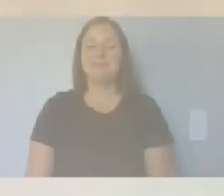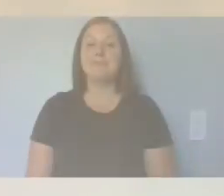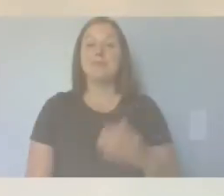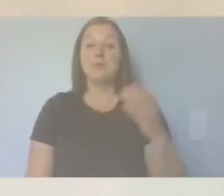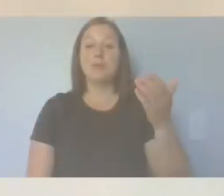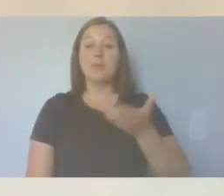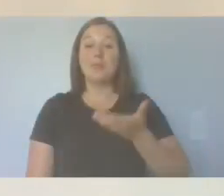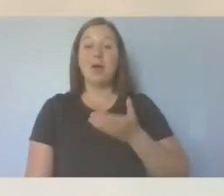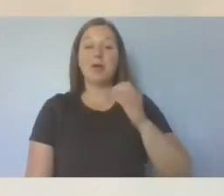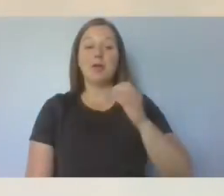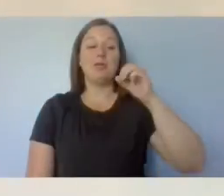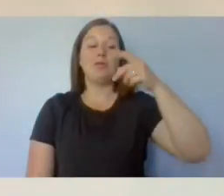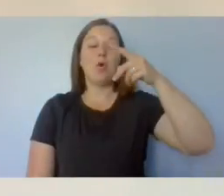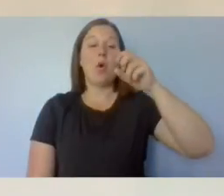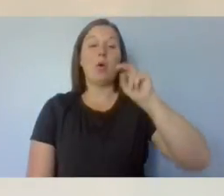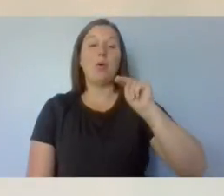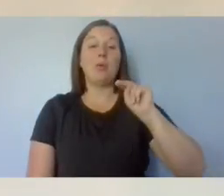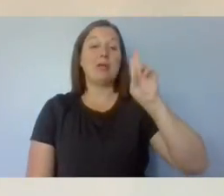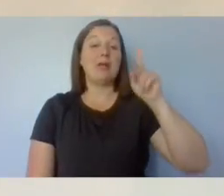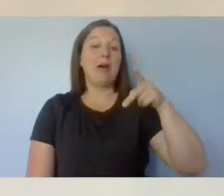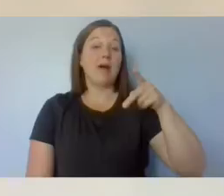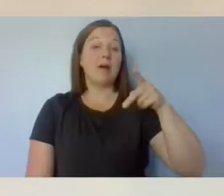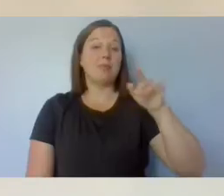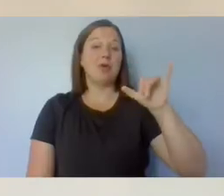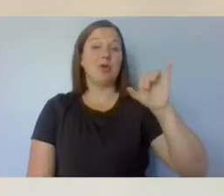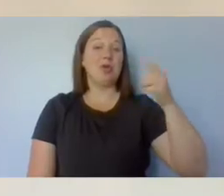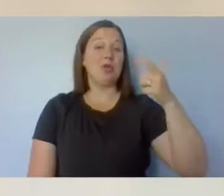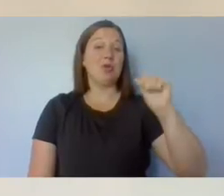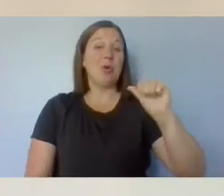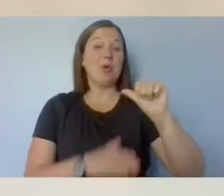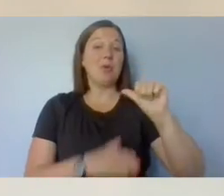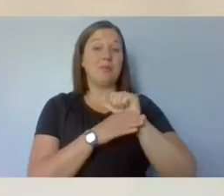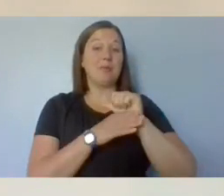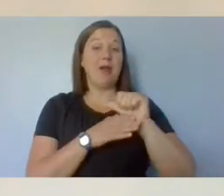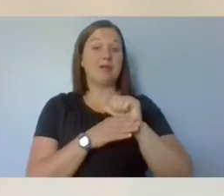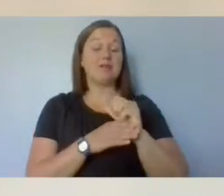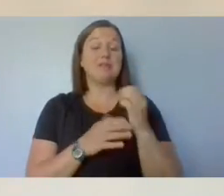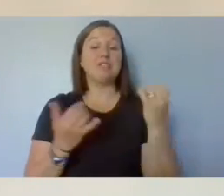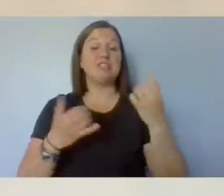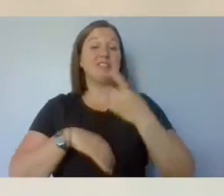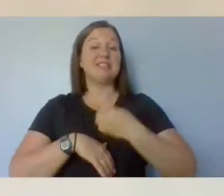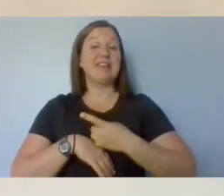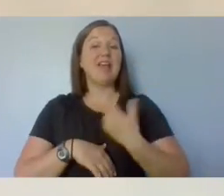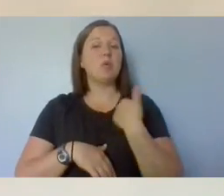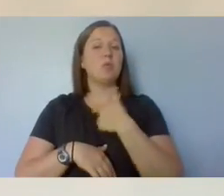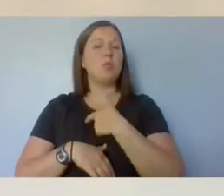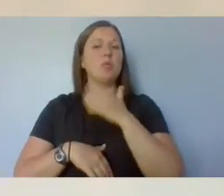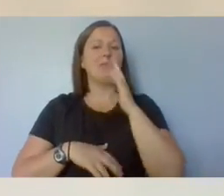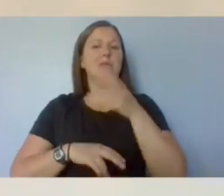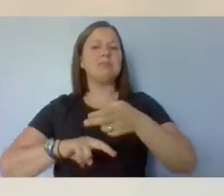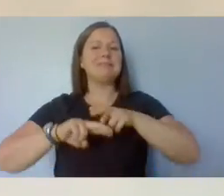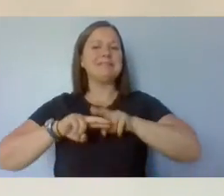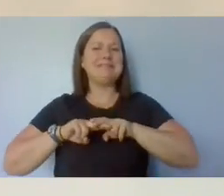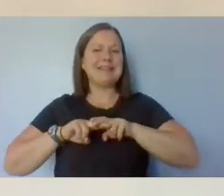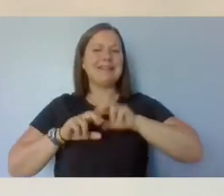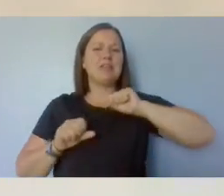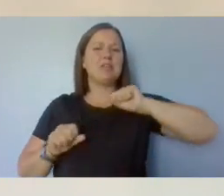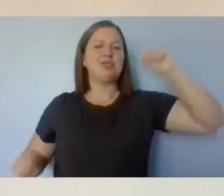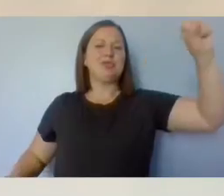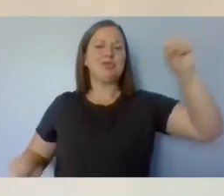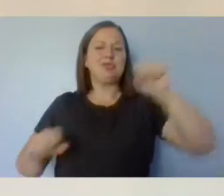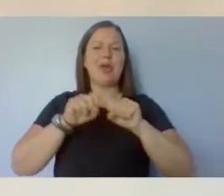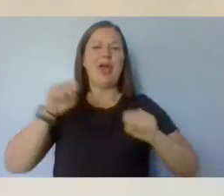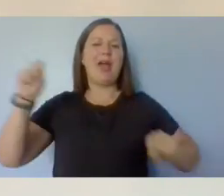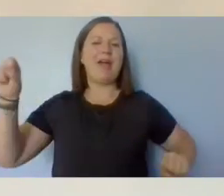Welcome to our open up yoga practice. Today we are going to be moving in seated stretches. So